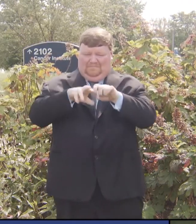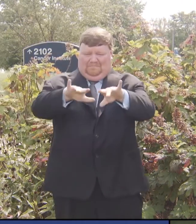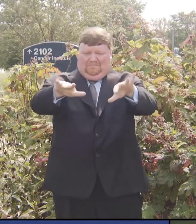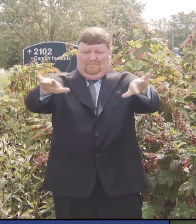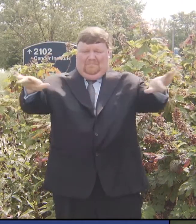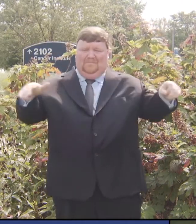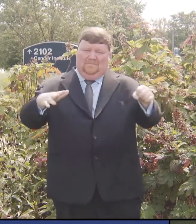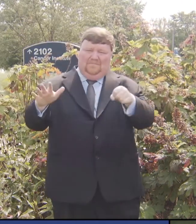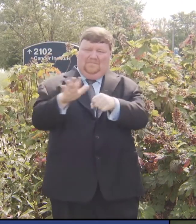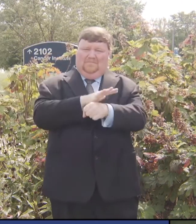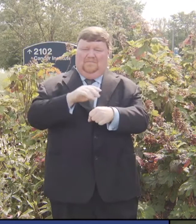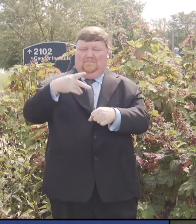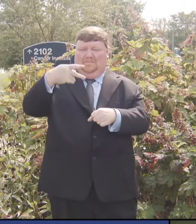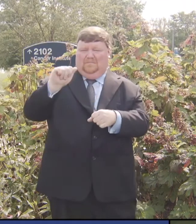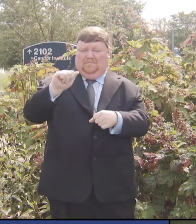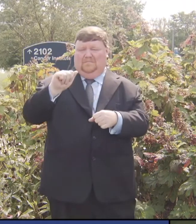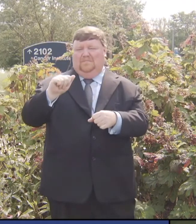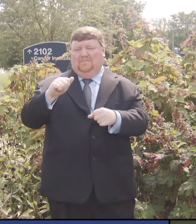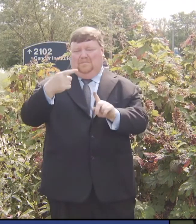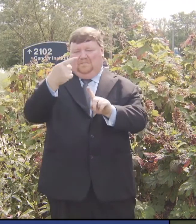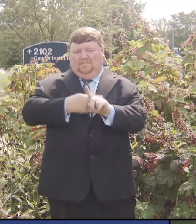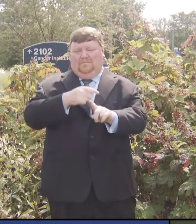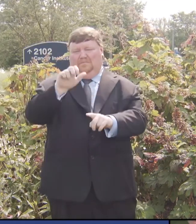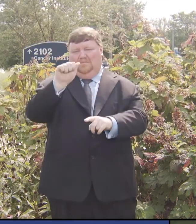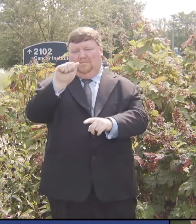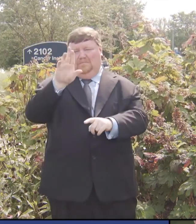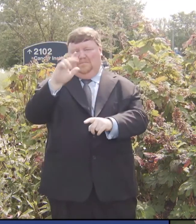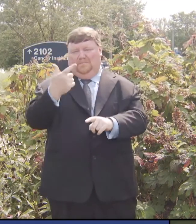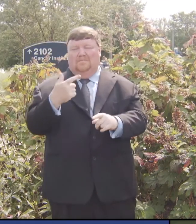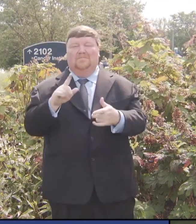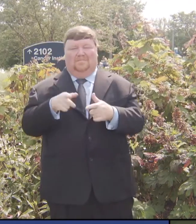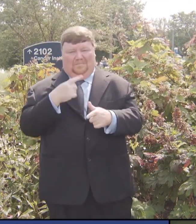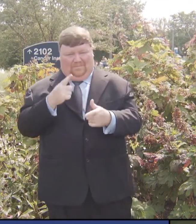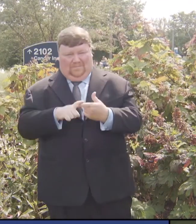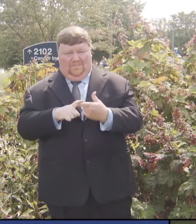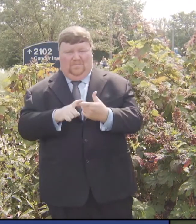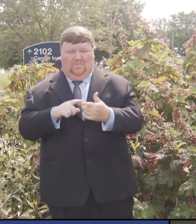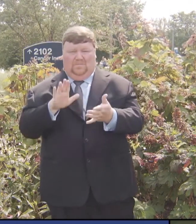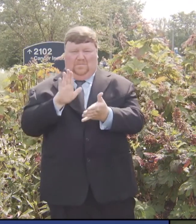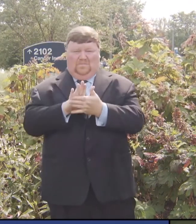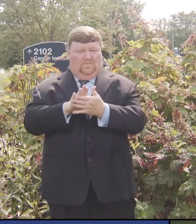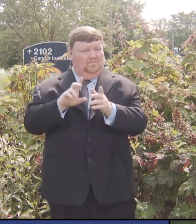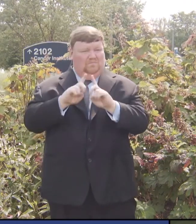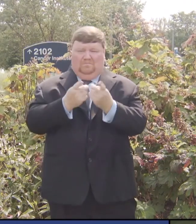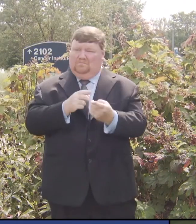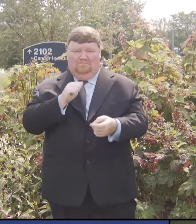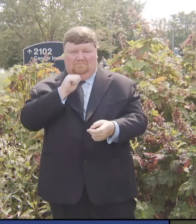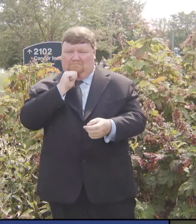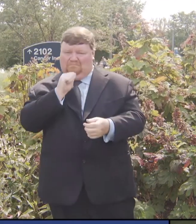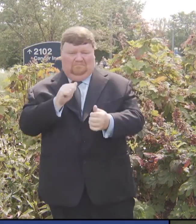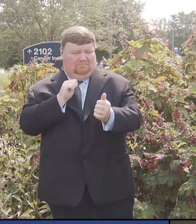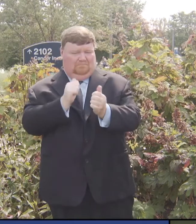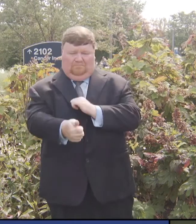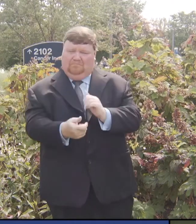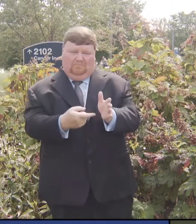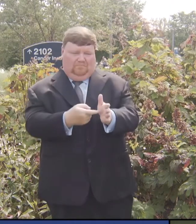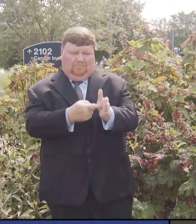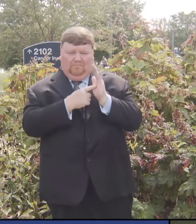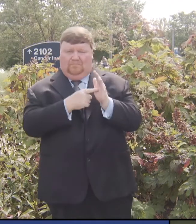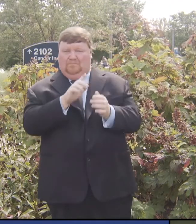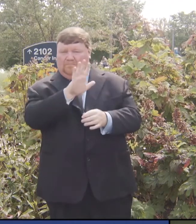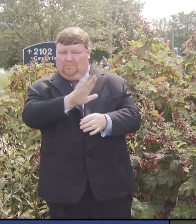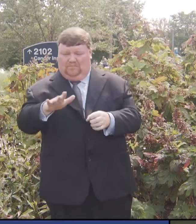of August. Unfortunately, at that same time, we were watching as school districts did not pass masking requirements in